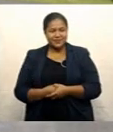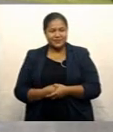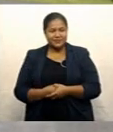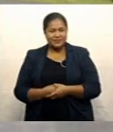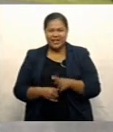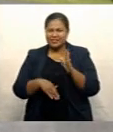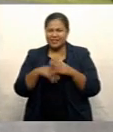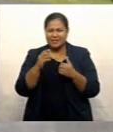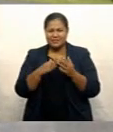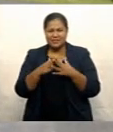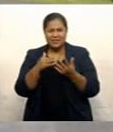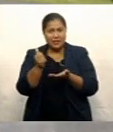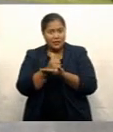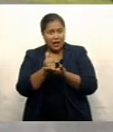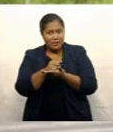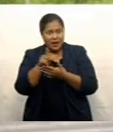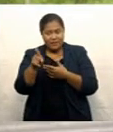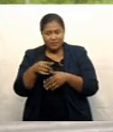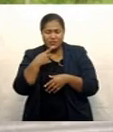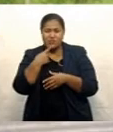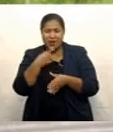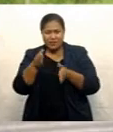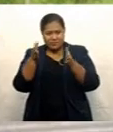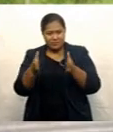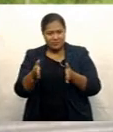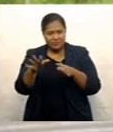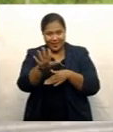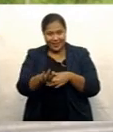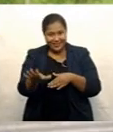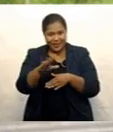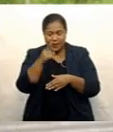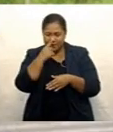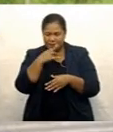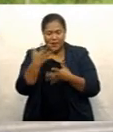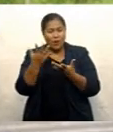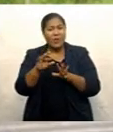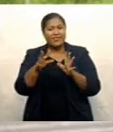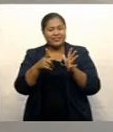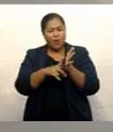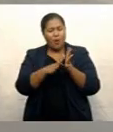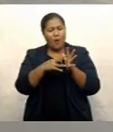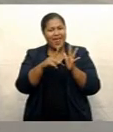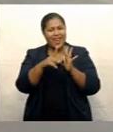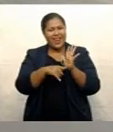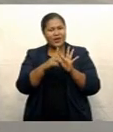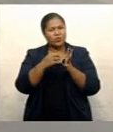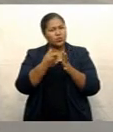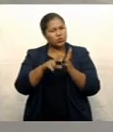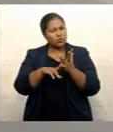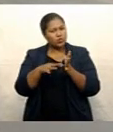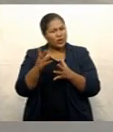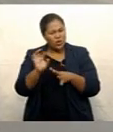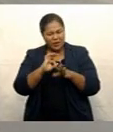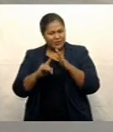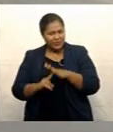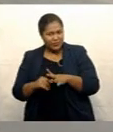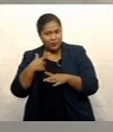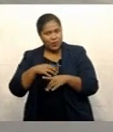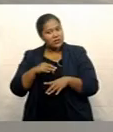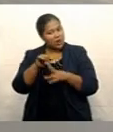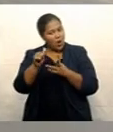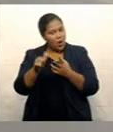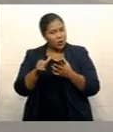Despite the proximity from the red zone areas, residents of Wailikutu outside Lami are not letting their guard down as they are